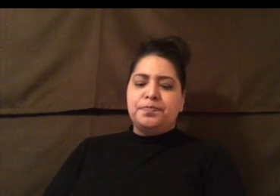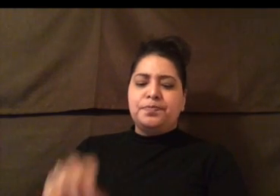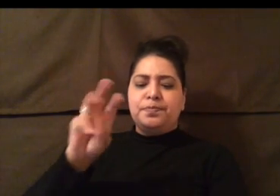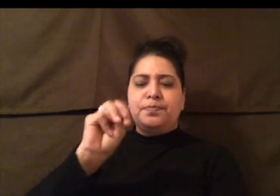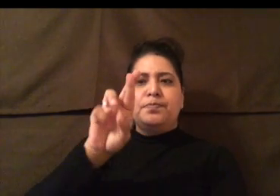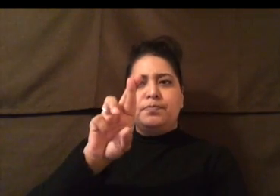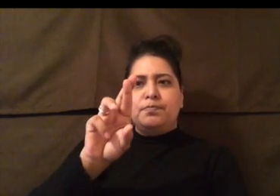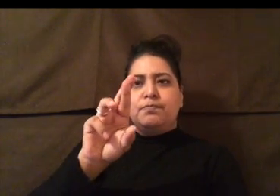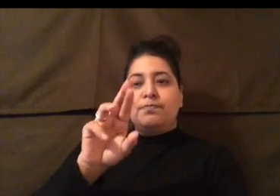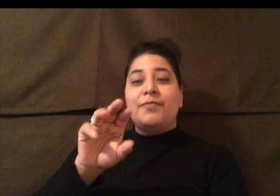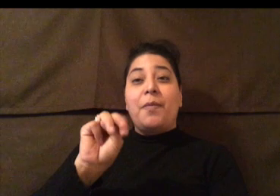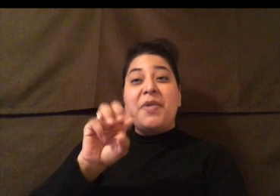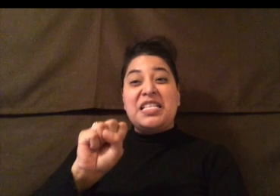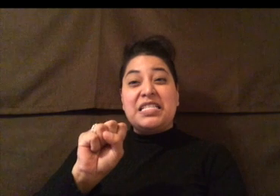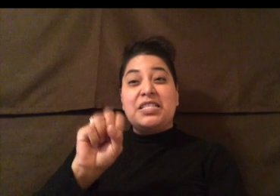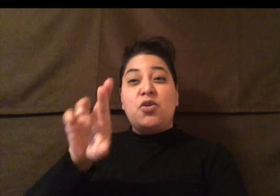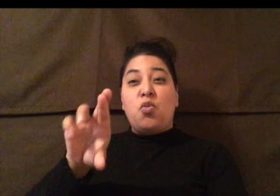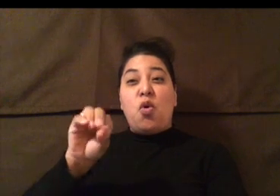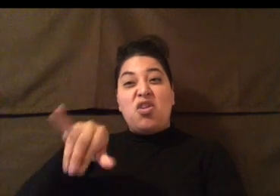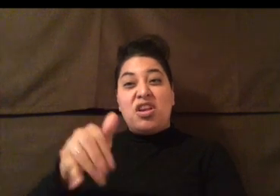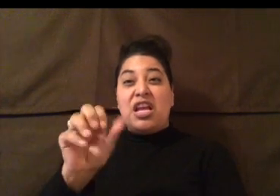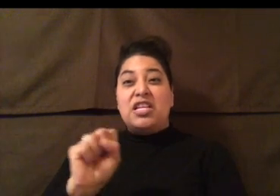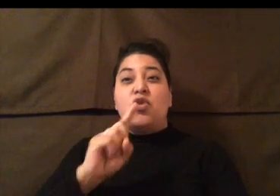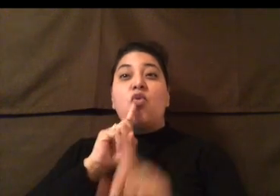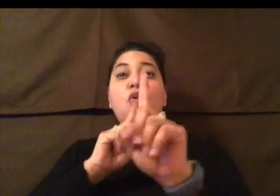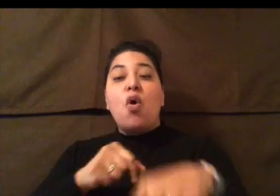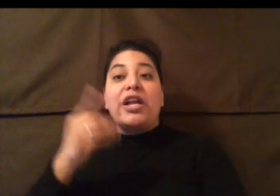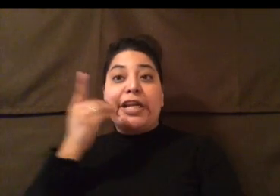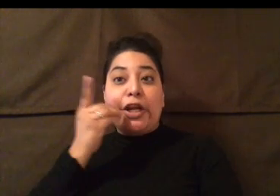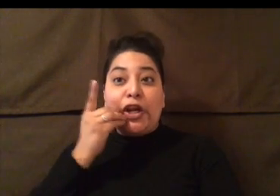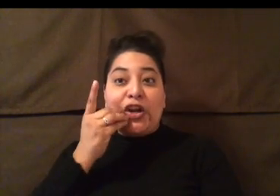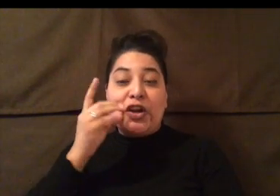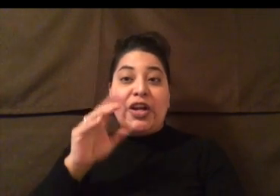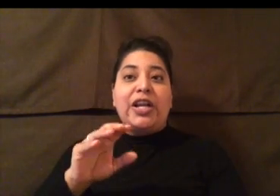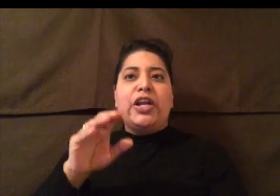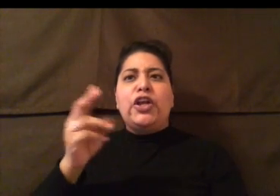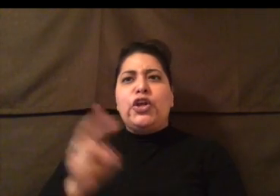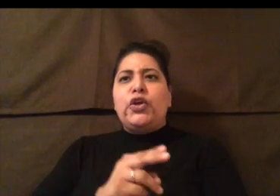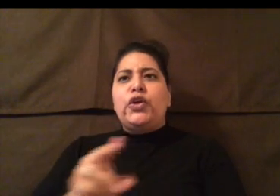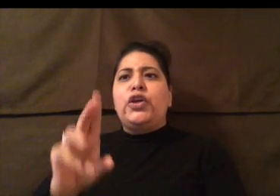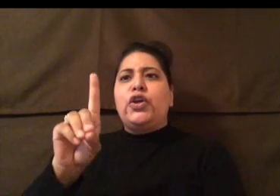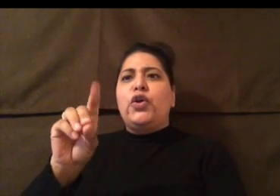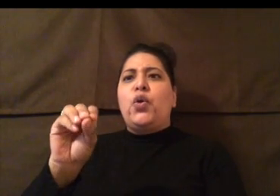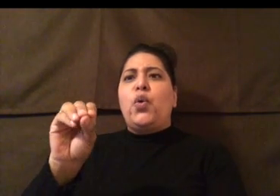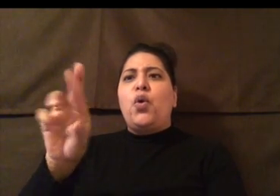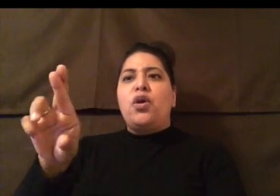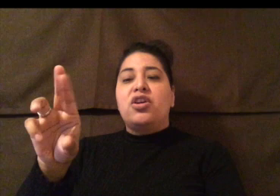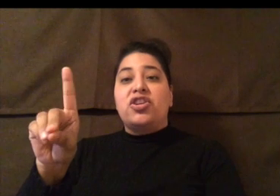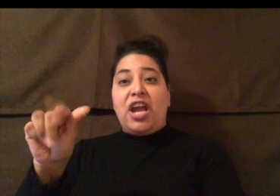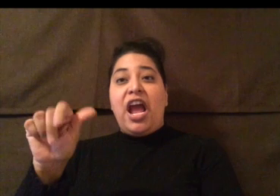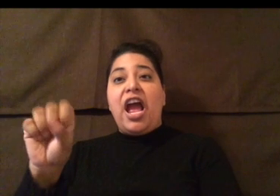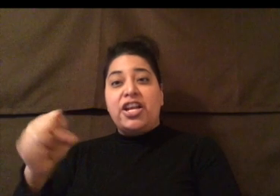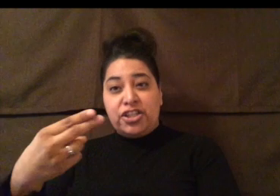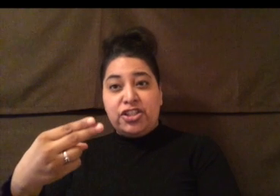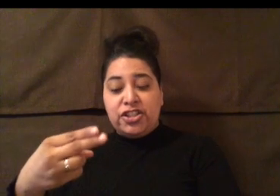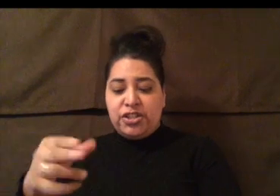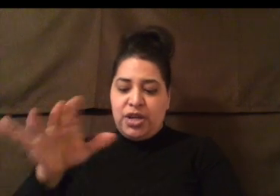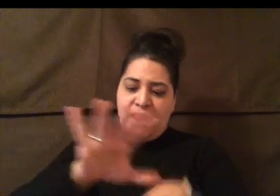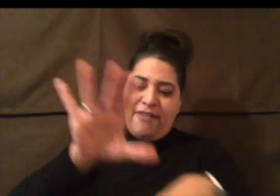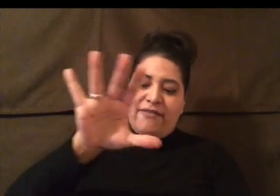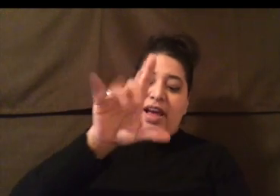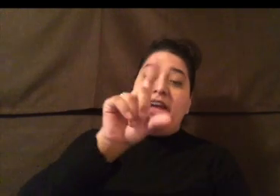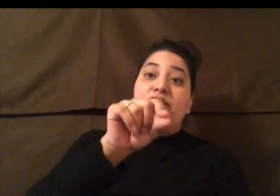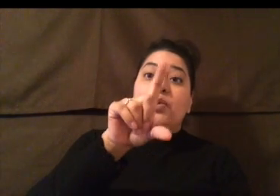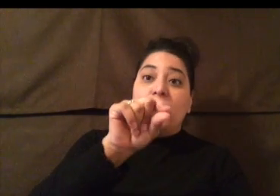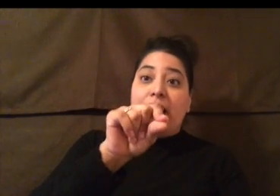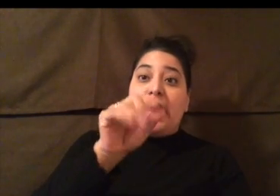one, or jump in now if you want. The more practice you get, the better. All right, so let's take our first problem. It says Ms. Rojas placed an order